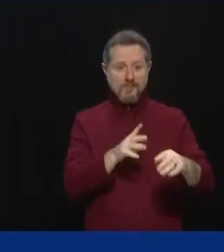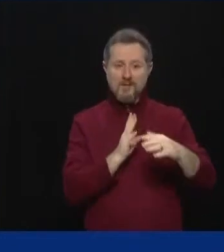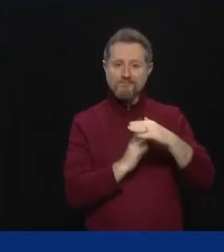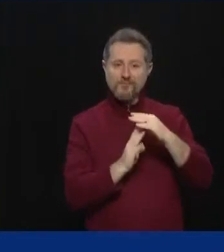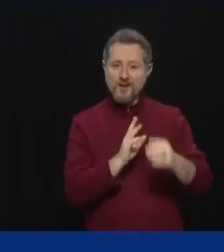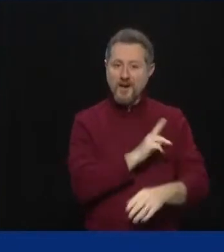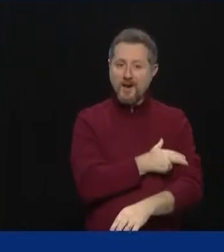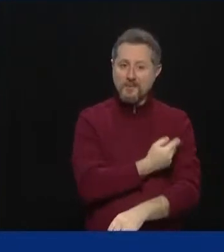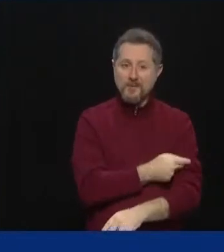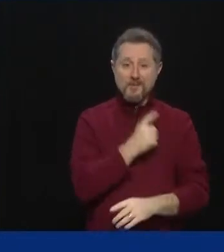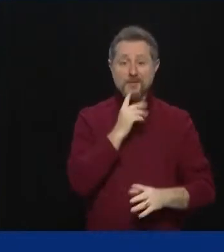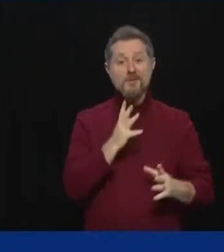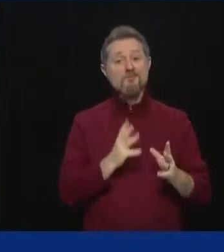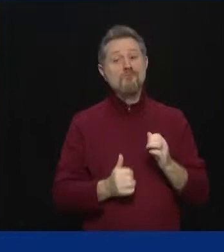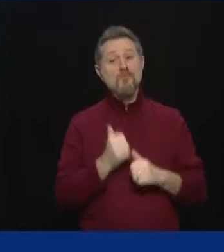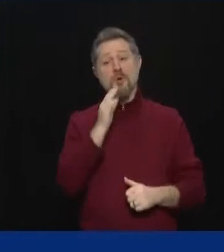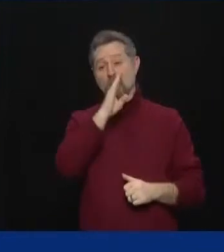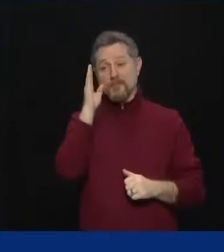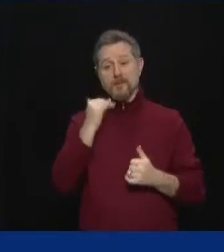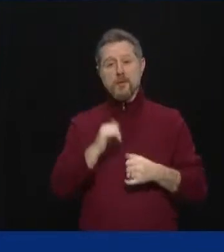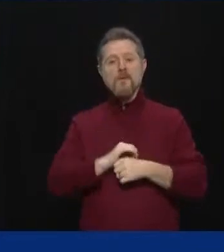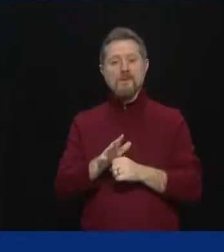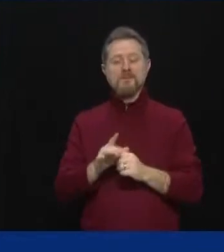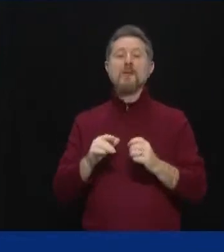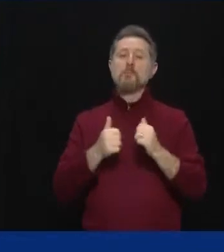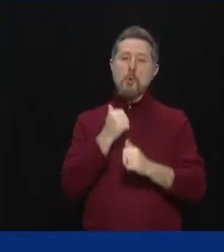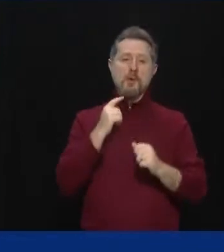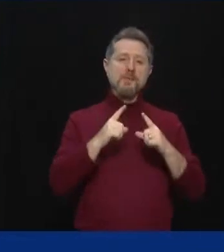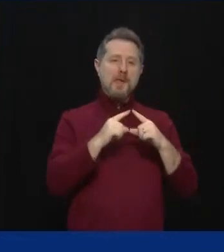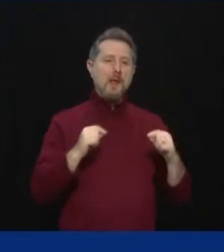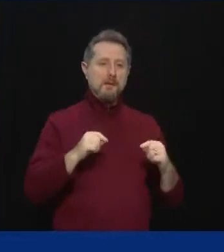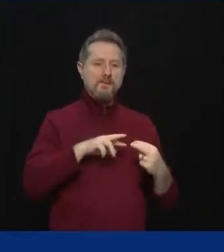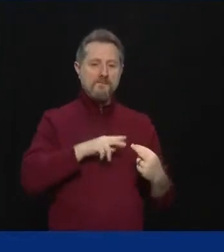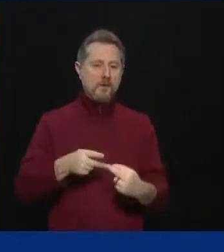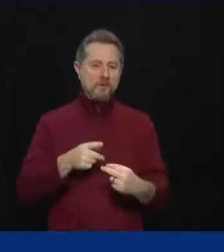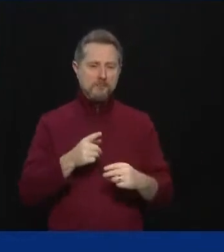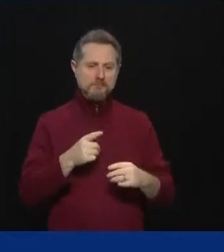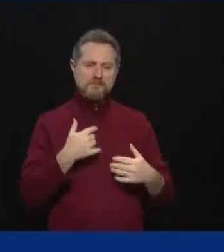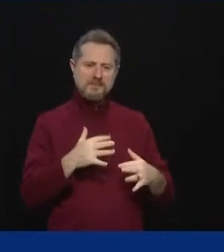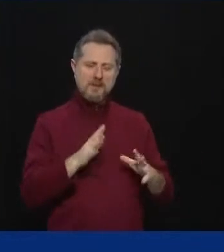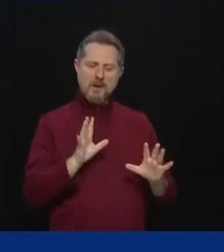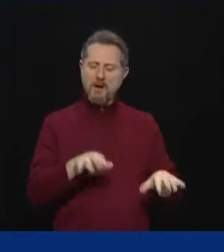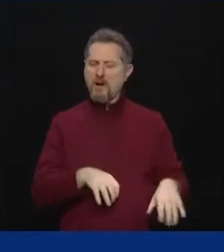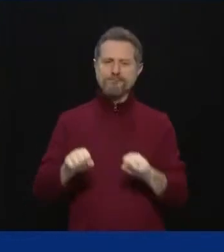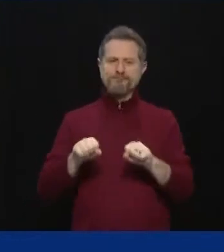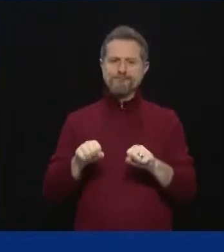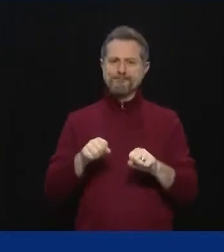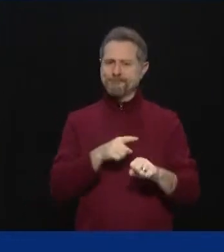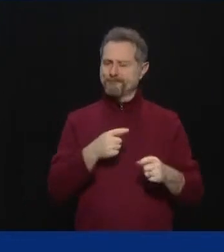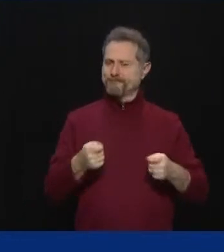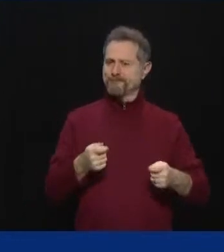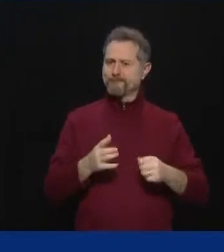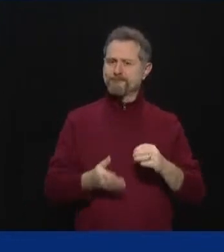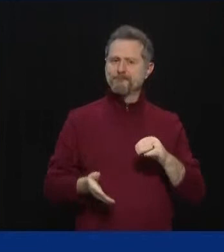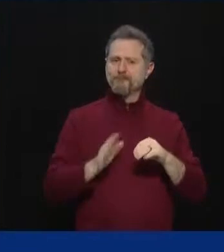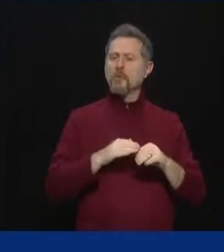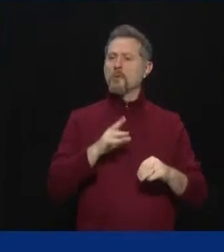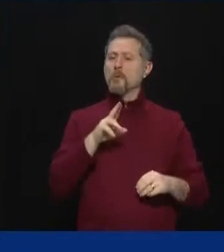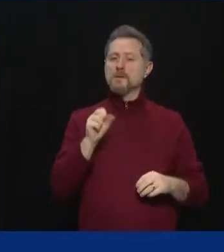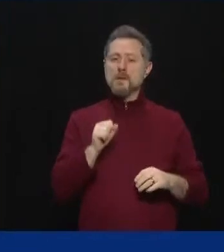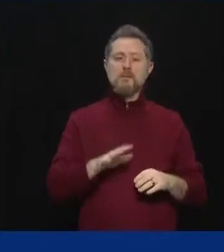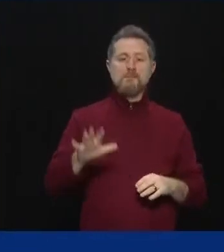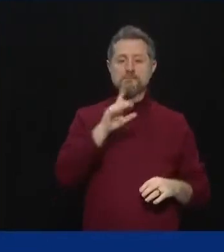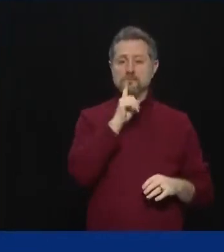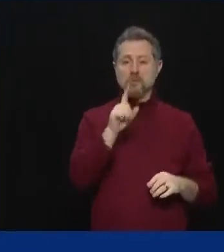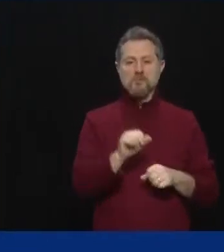variant. It remains overwhelmingly the dominant strain in the United States and, in fact, around the world.